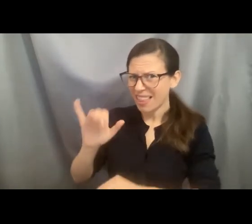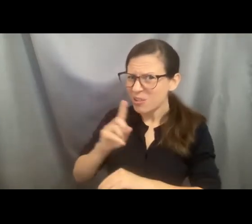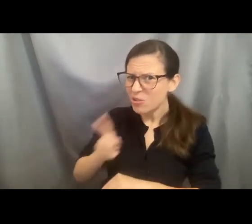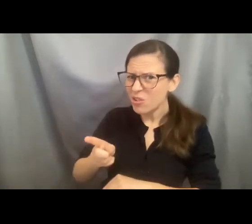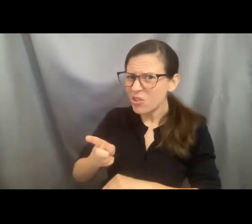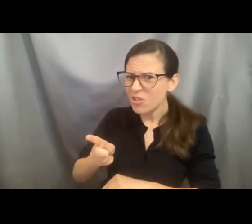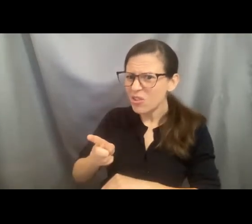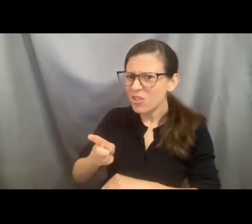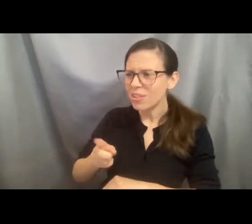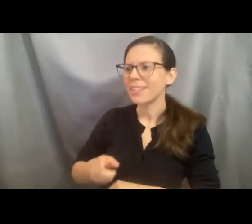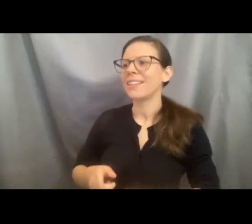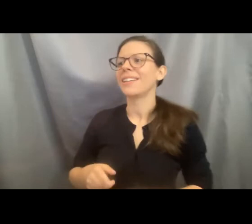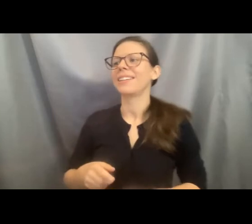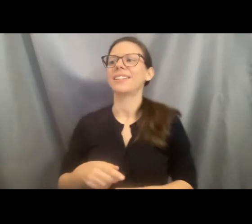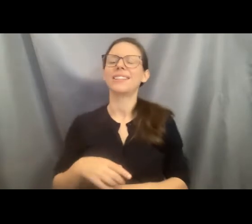Not exactly.